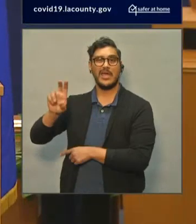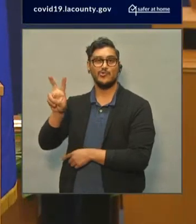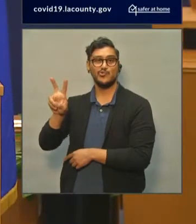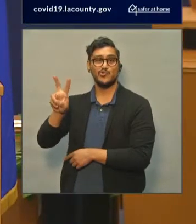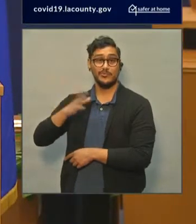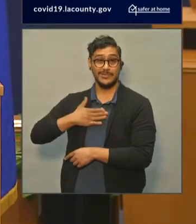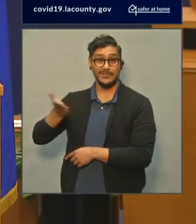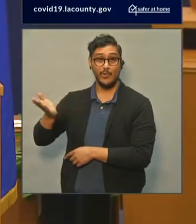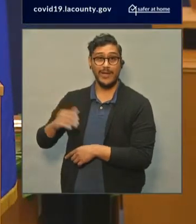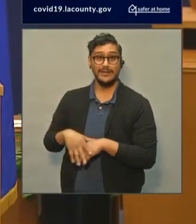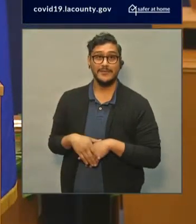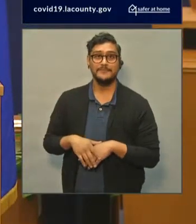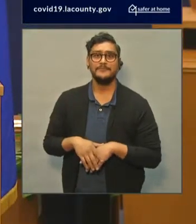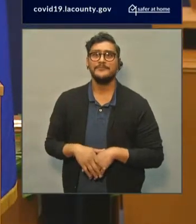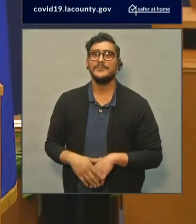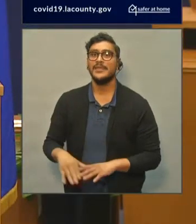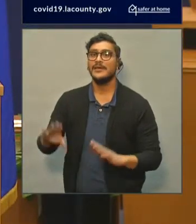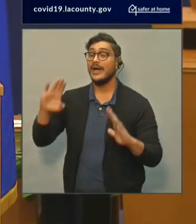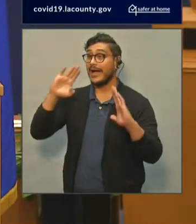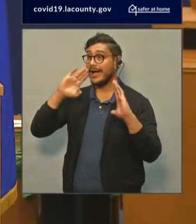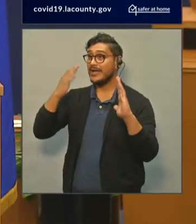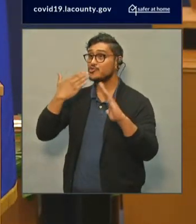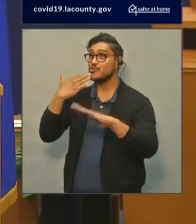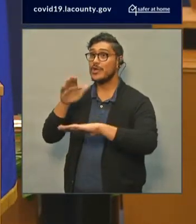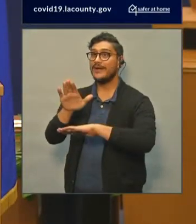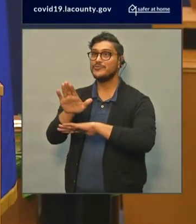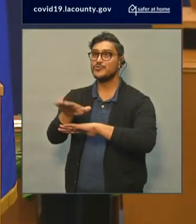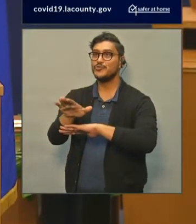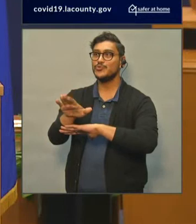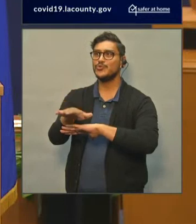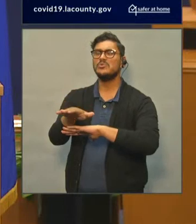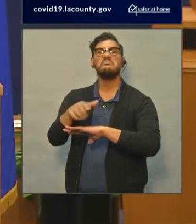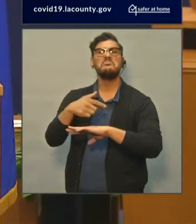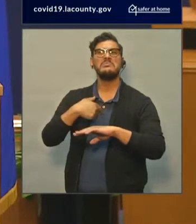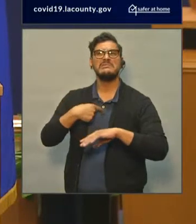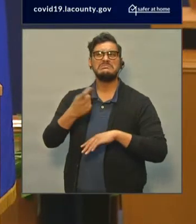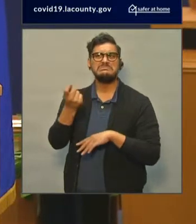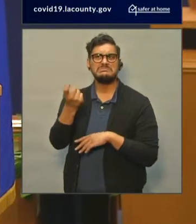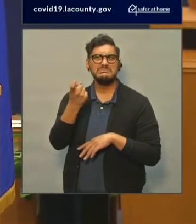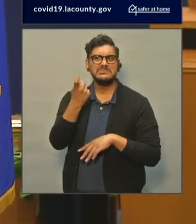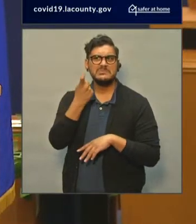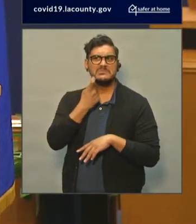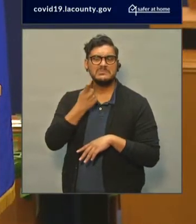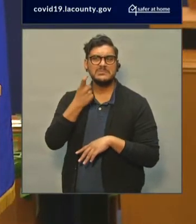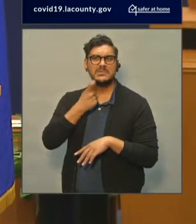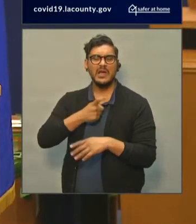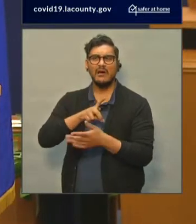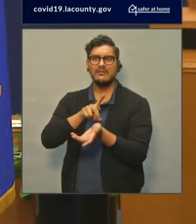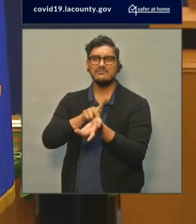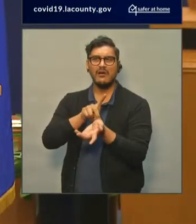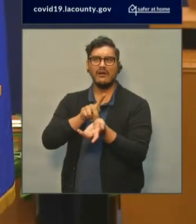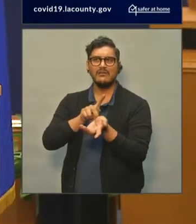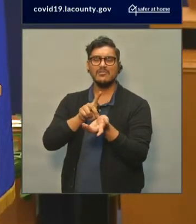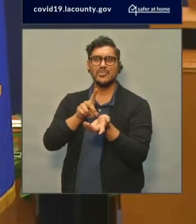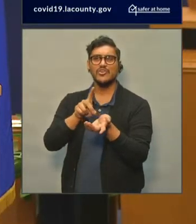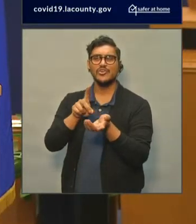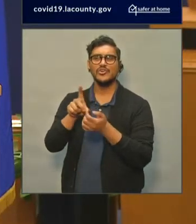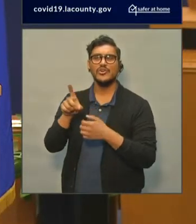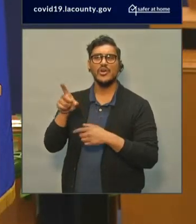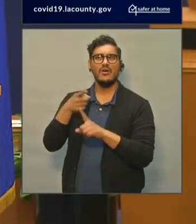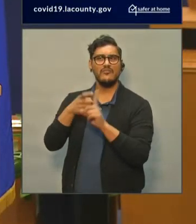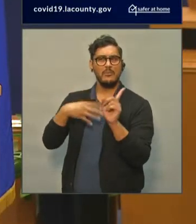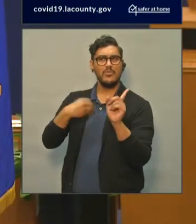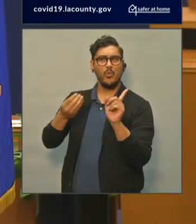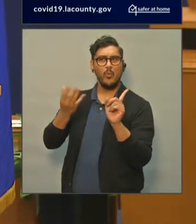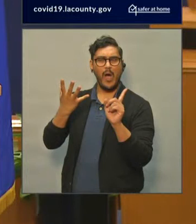Mr. Lopez. Yes, good afternoon. Just a little while ago, Dr. Briggs at the White House